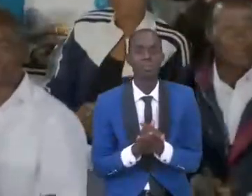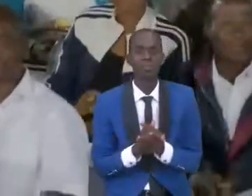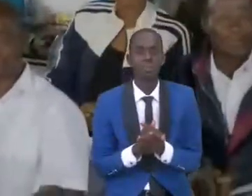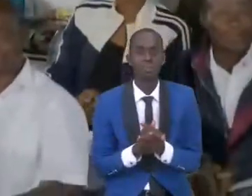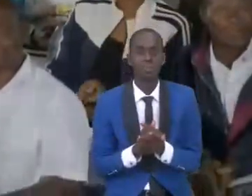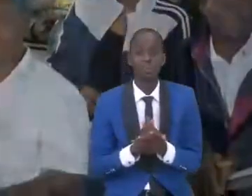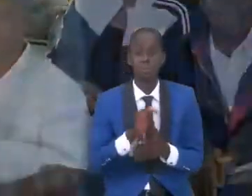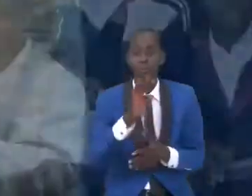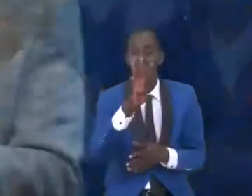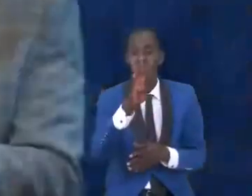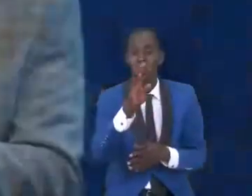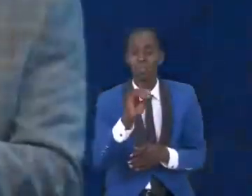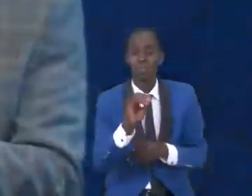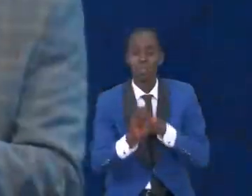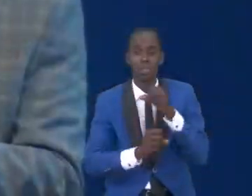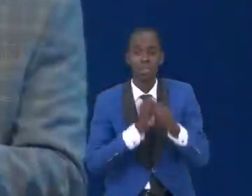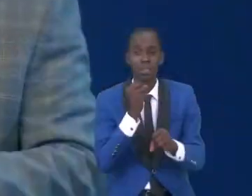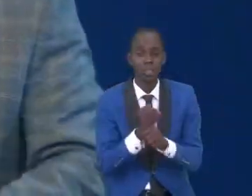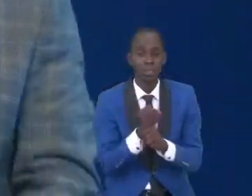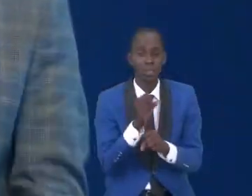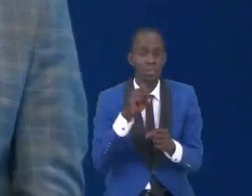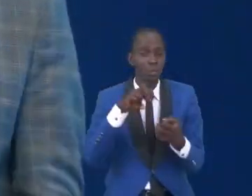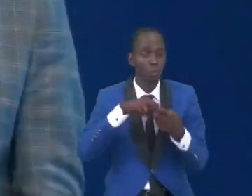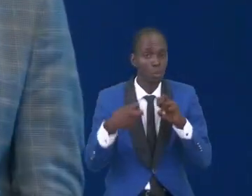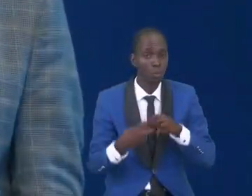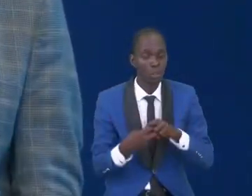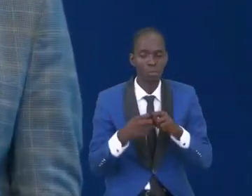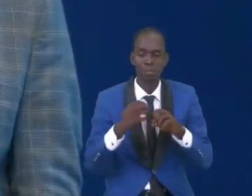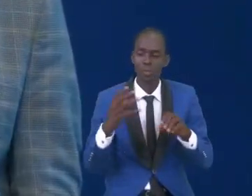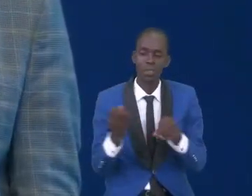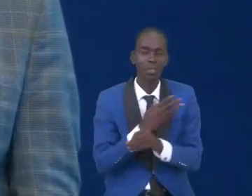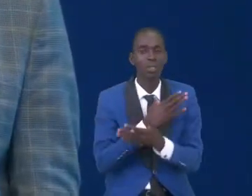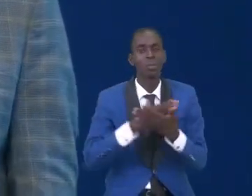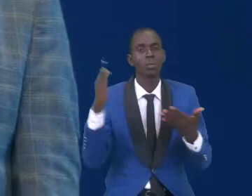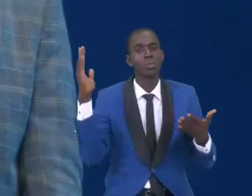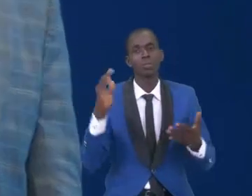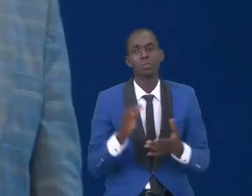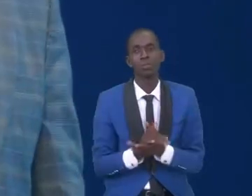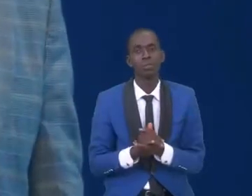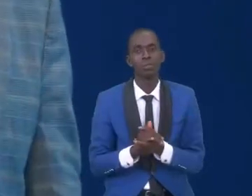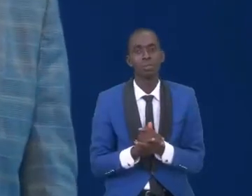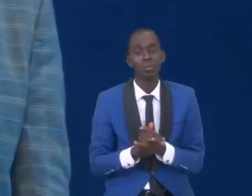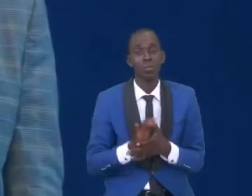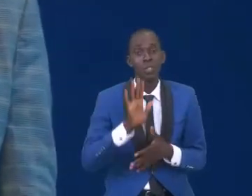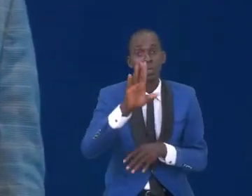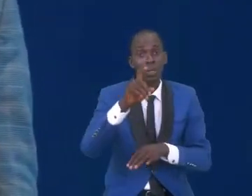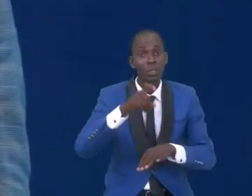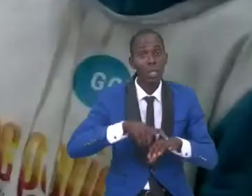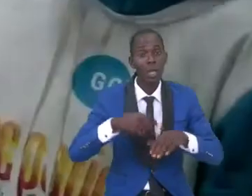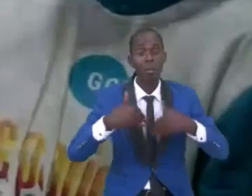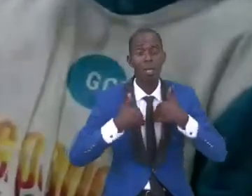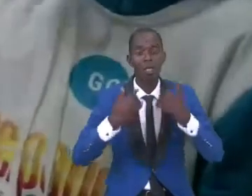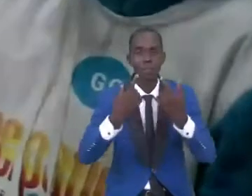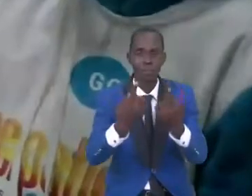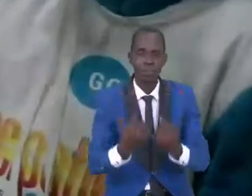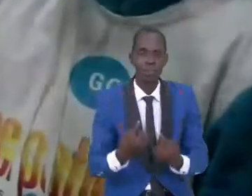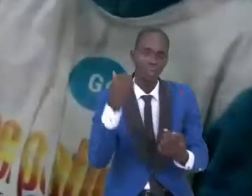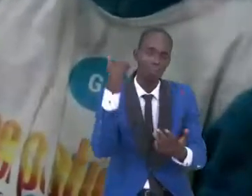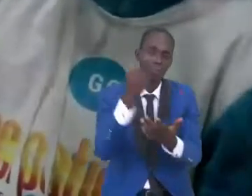40 years problem rolled away. Your time has come.